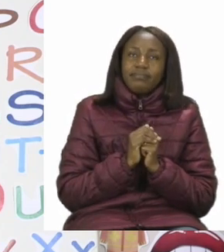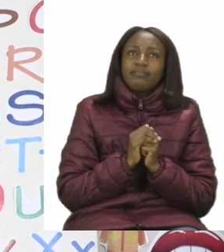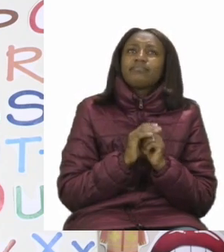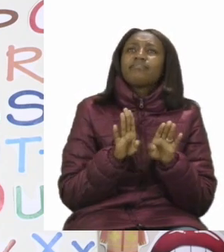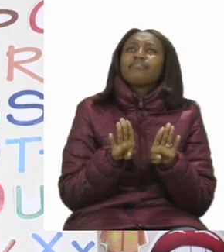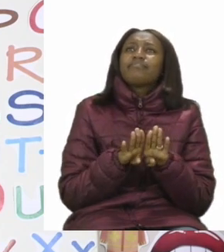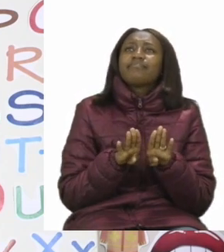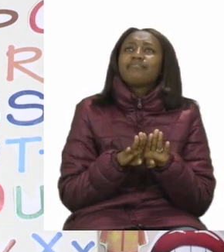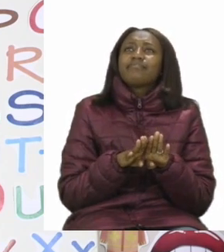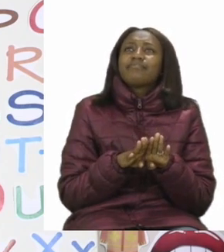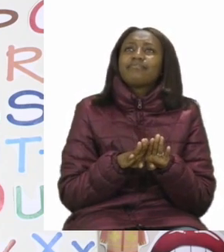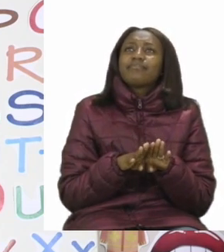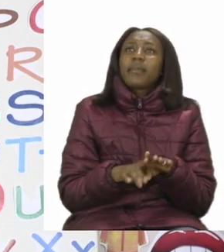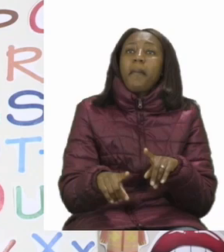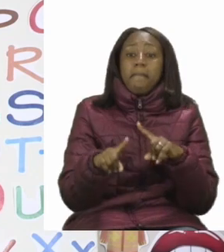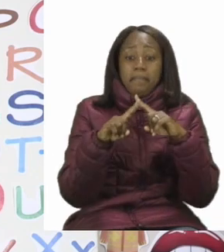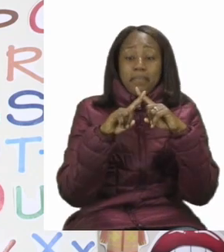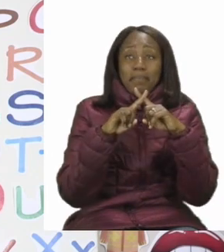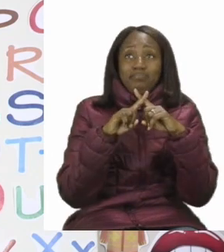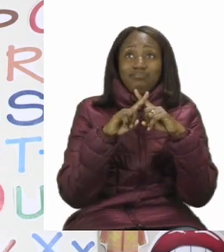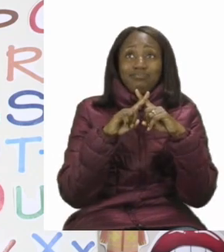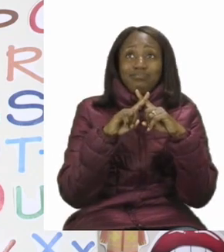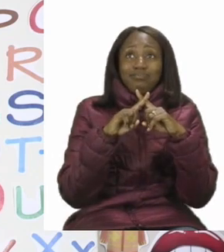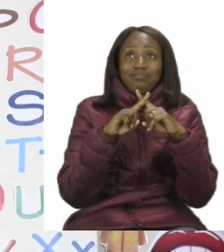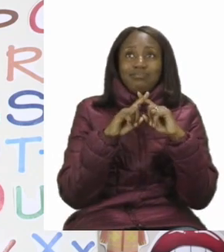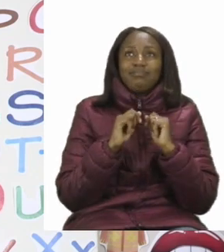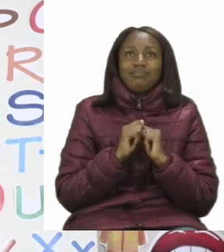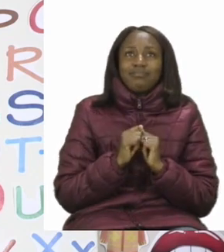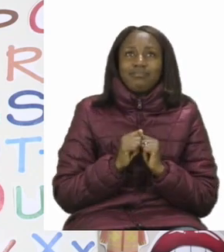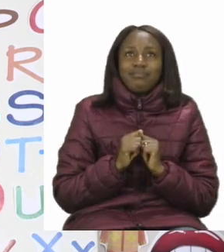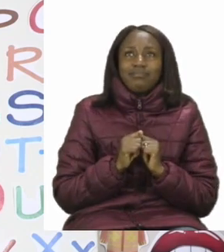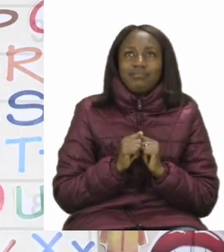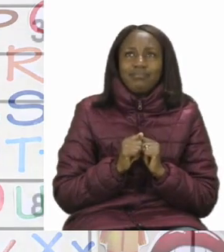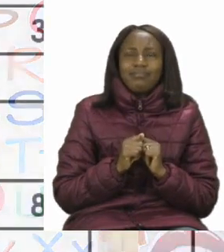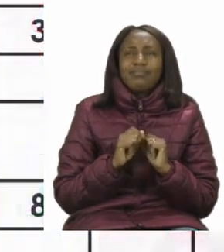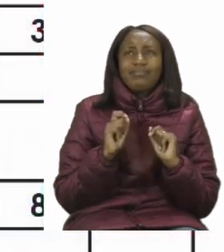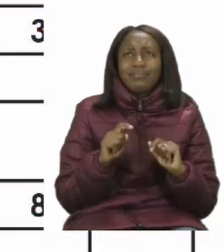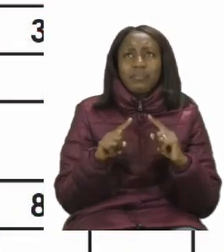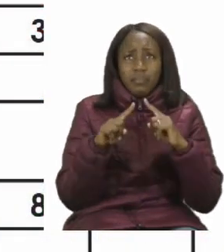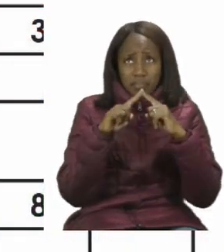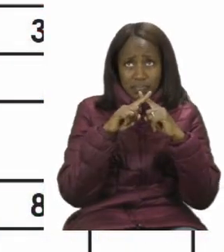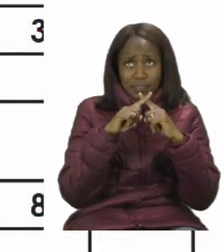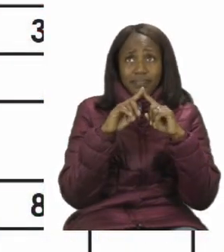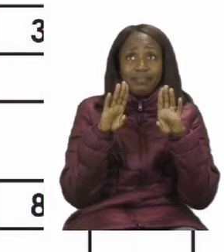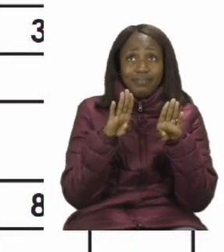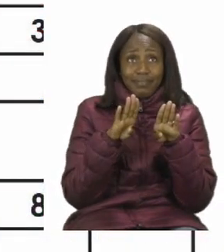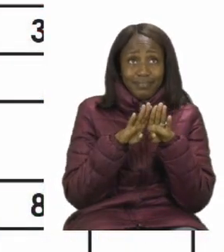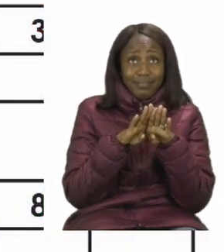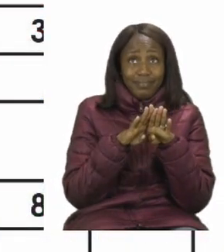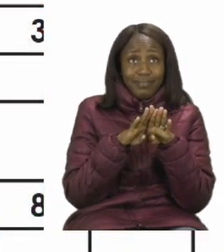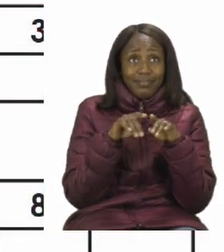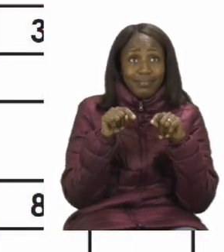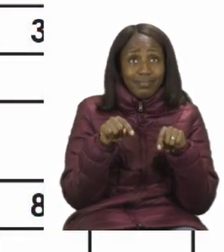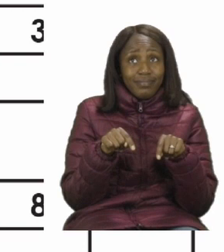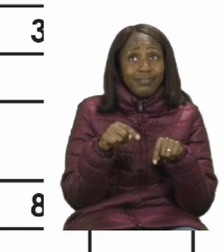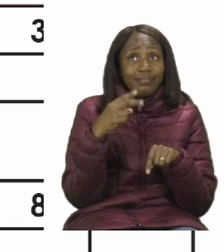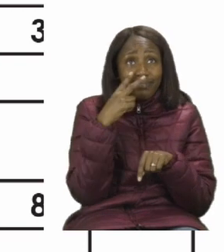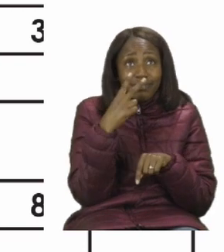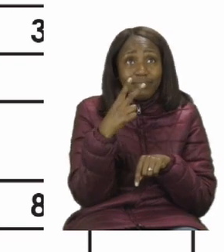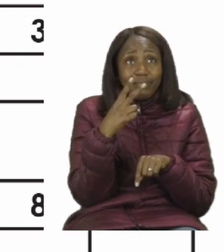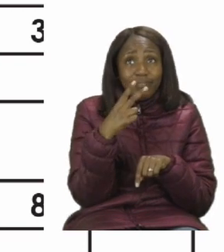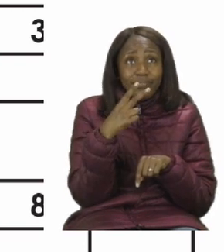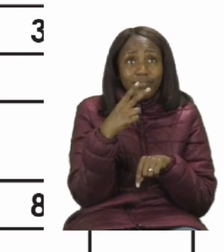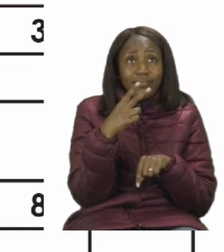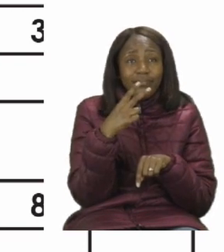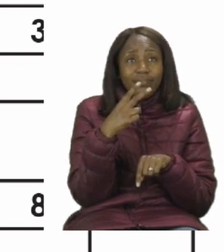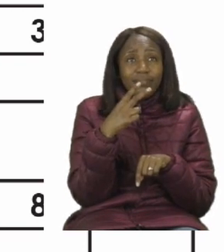be doing multiplication. Now, the multiplication table that we can see in our booklets are a